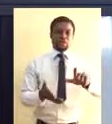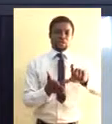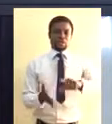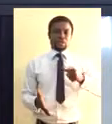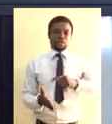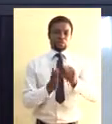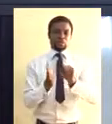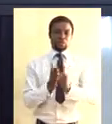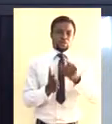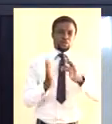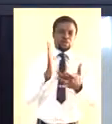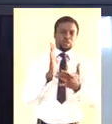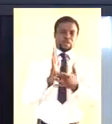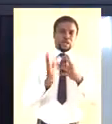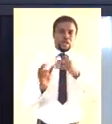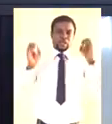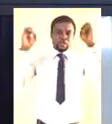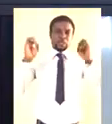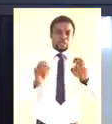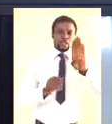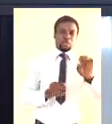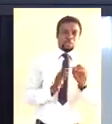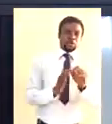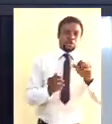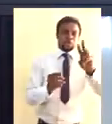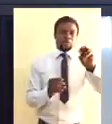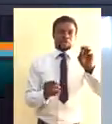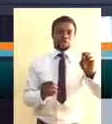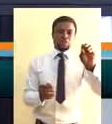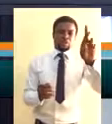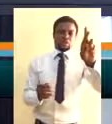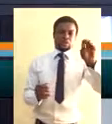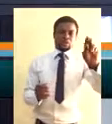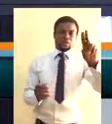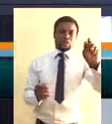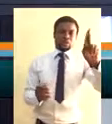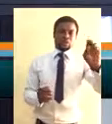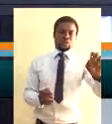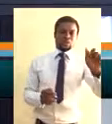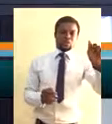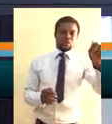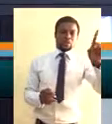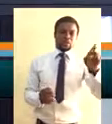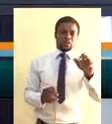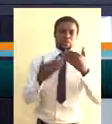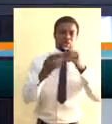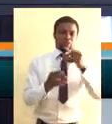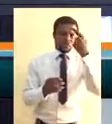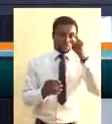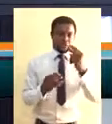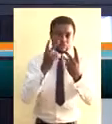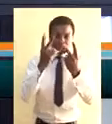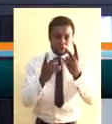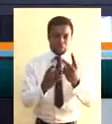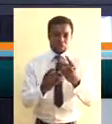of the Lagos State Vocational and Technical Education Board, Ms. Ronke Aziz. Thank you so much